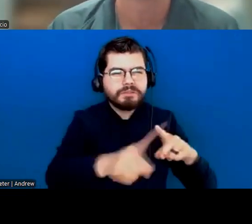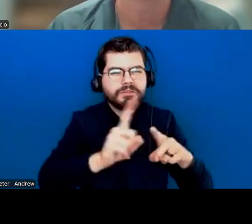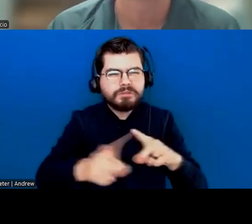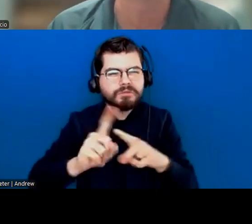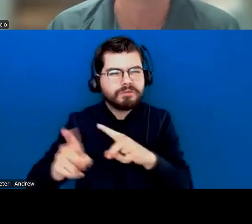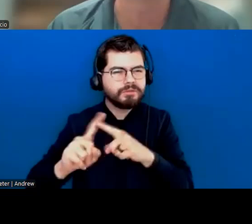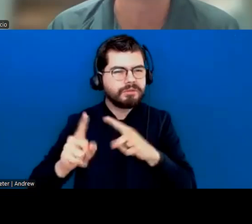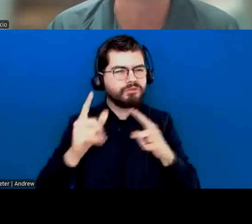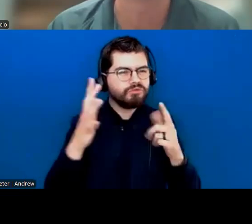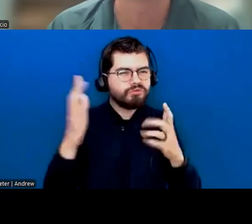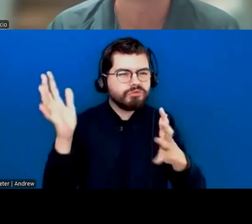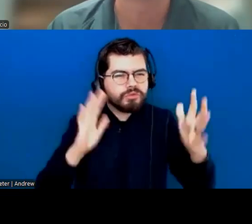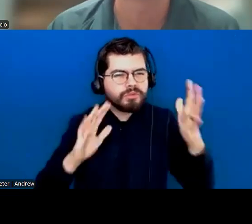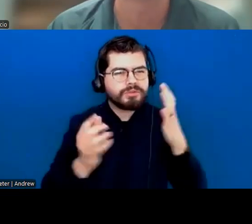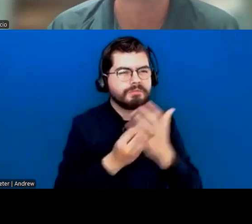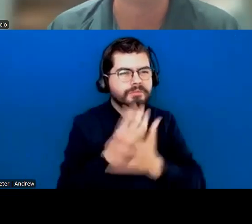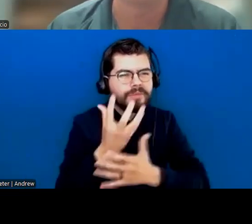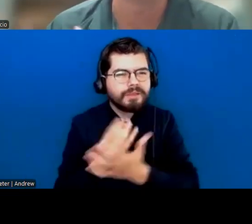for,